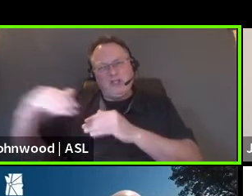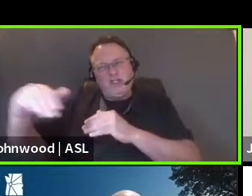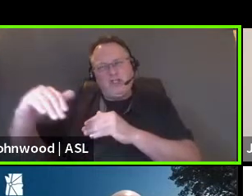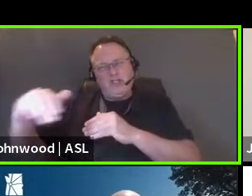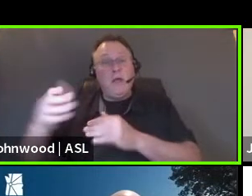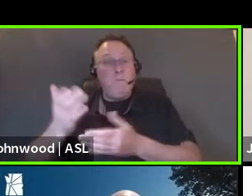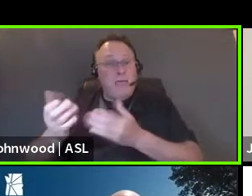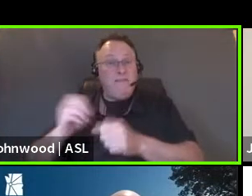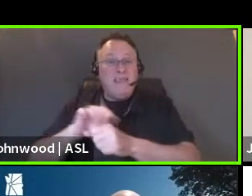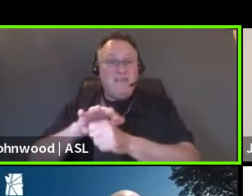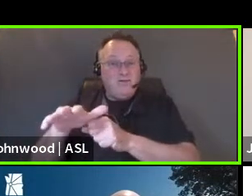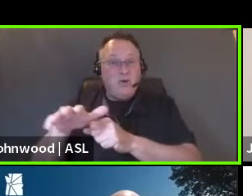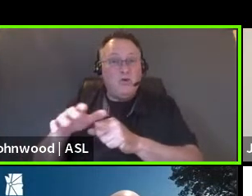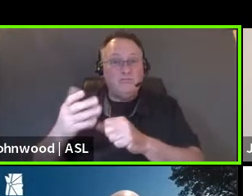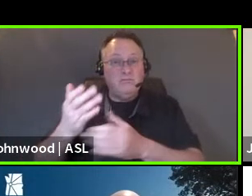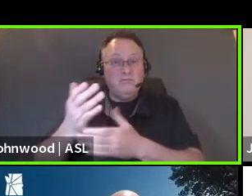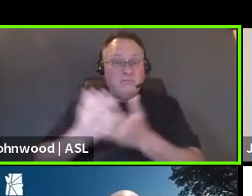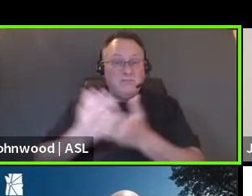with the